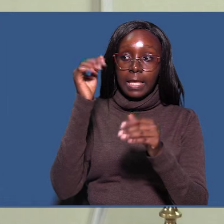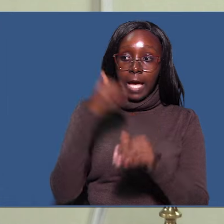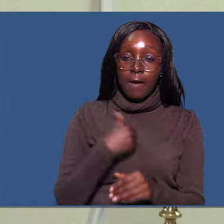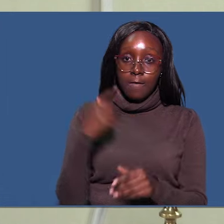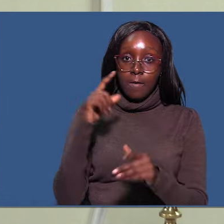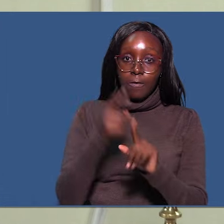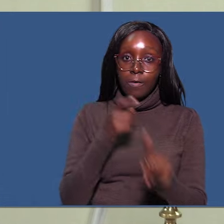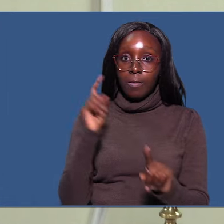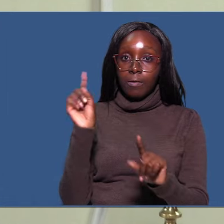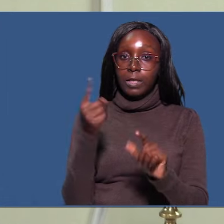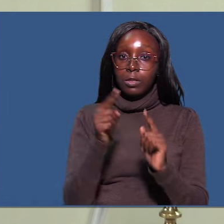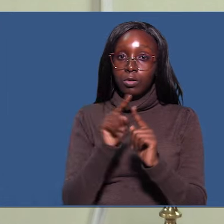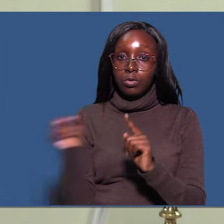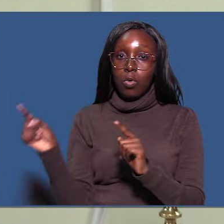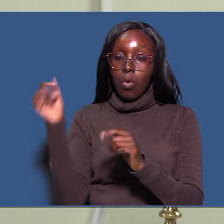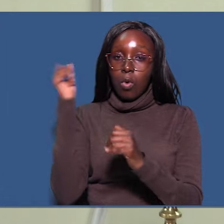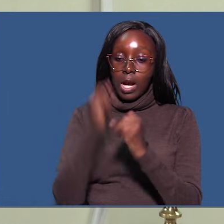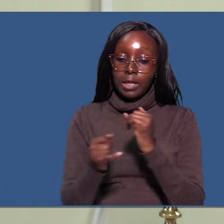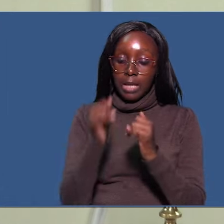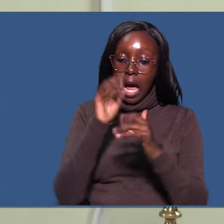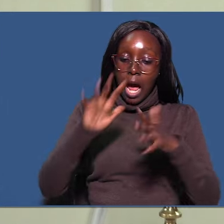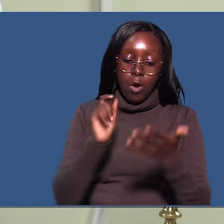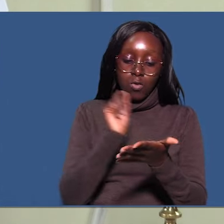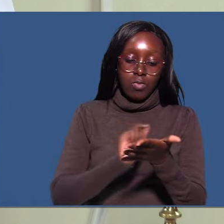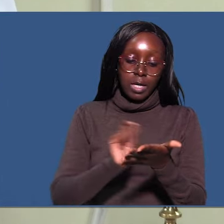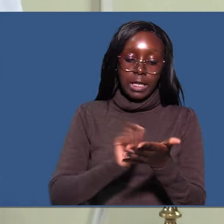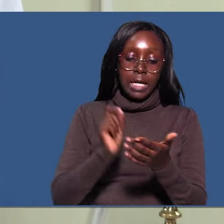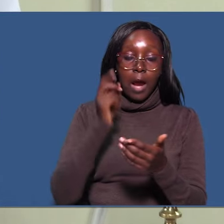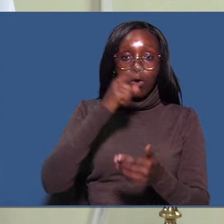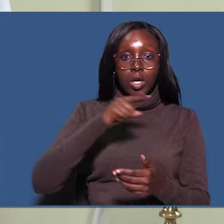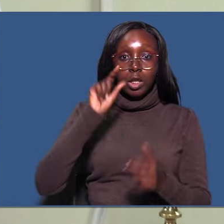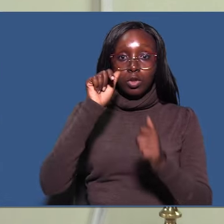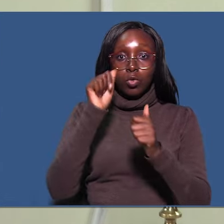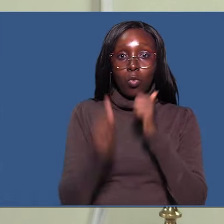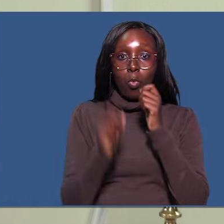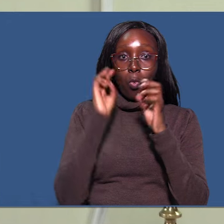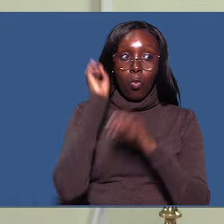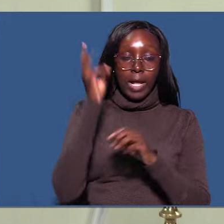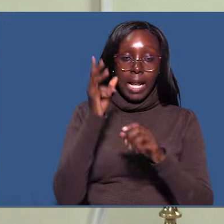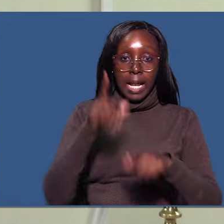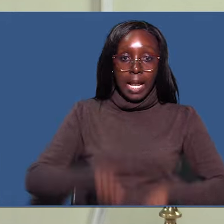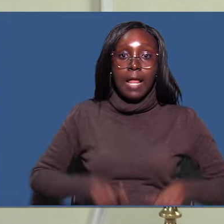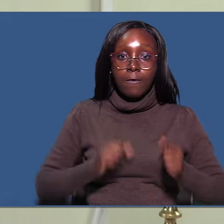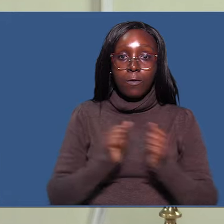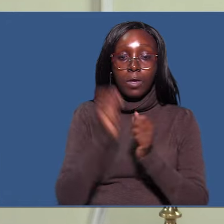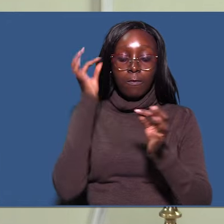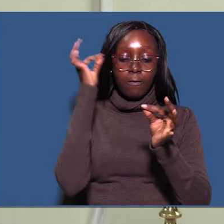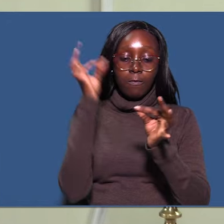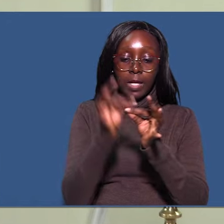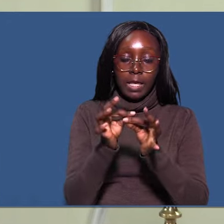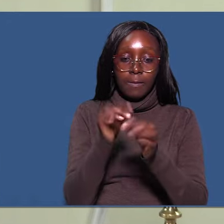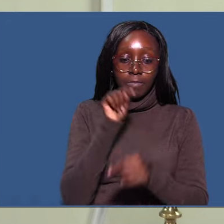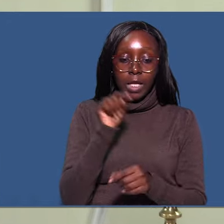written, the righteous will live by faith. And this is the word of God. Thanks be to God.